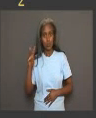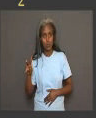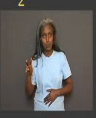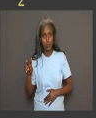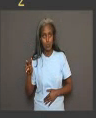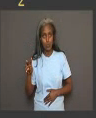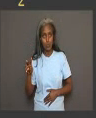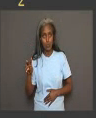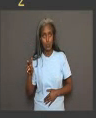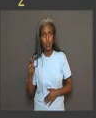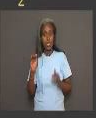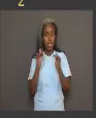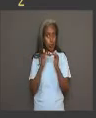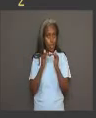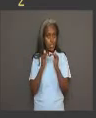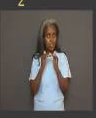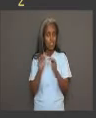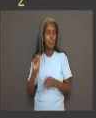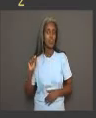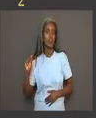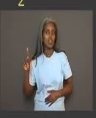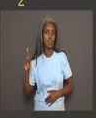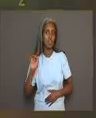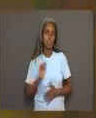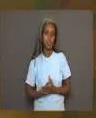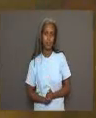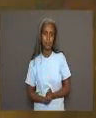2, which equals 11.